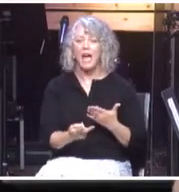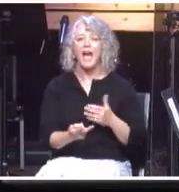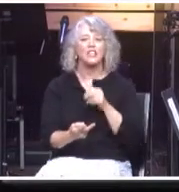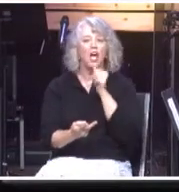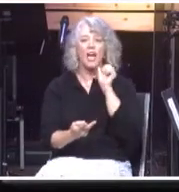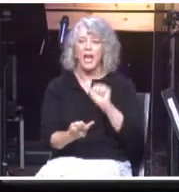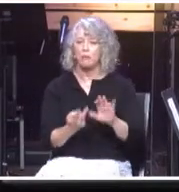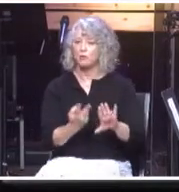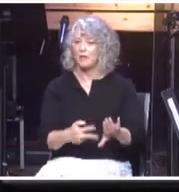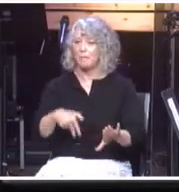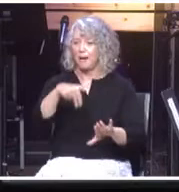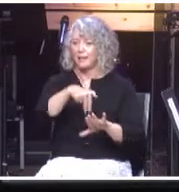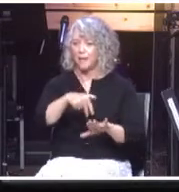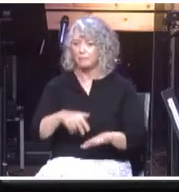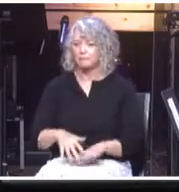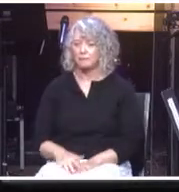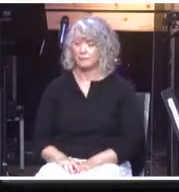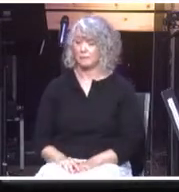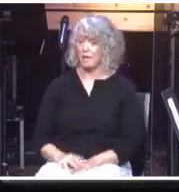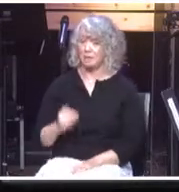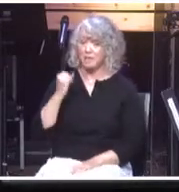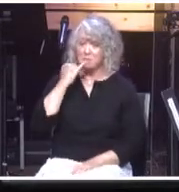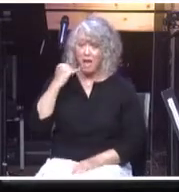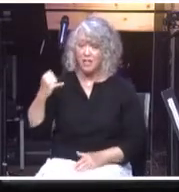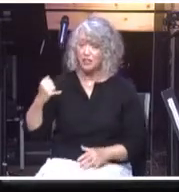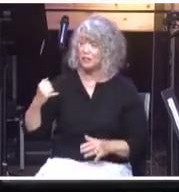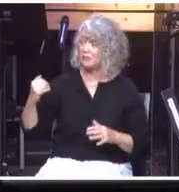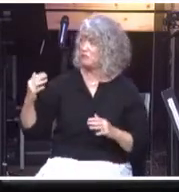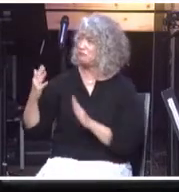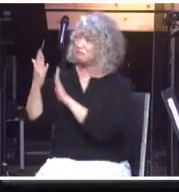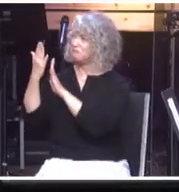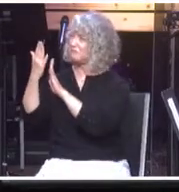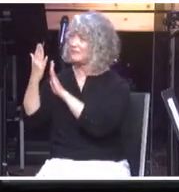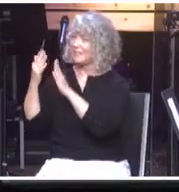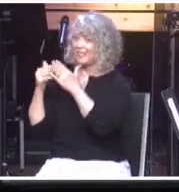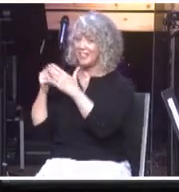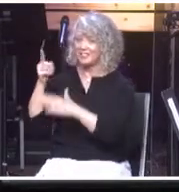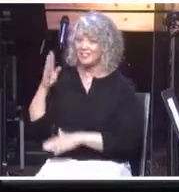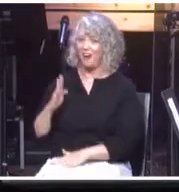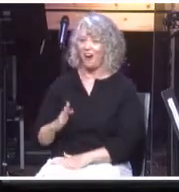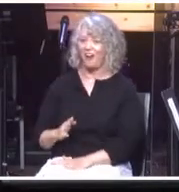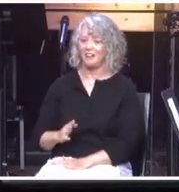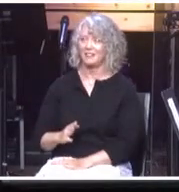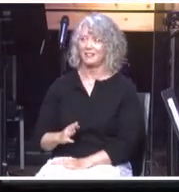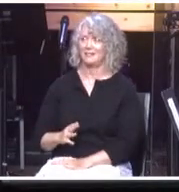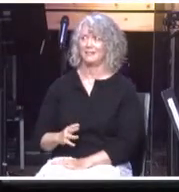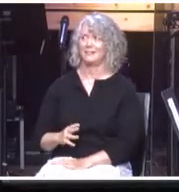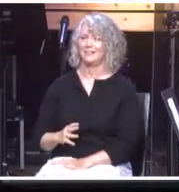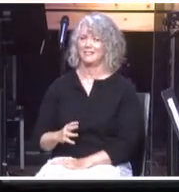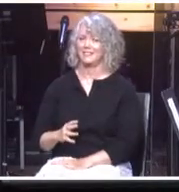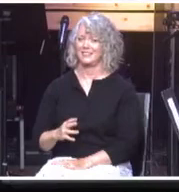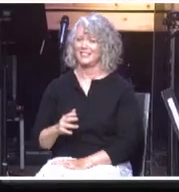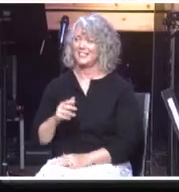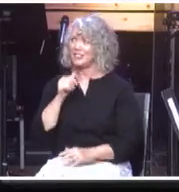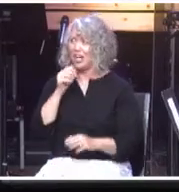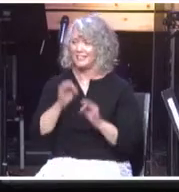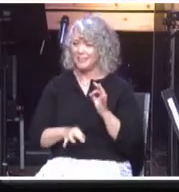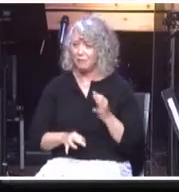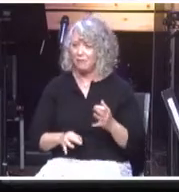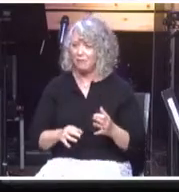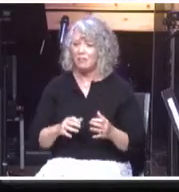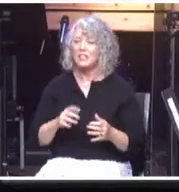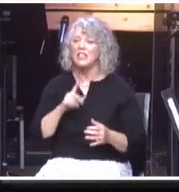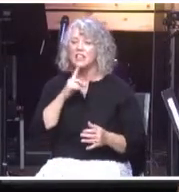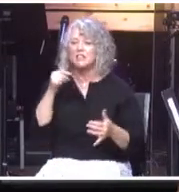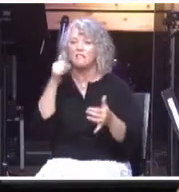I mean, really, to pit yourself against Almighty God, that's not only sinful, that's downright foolish. But such is